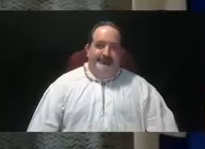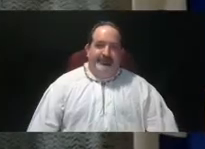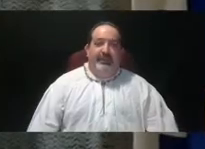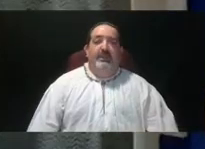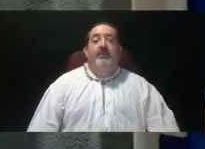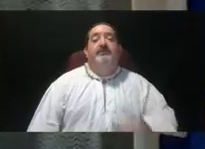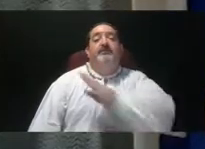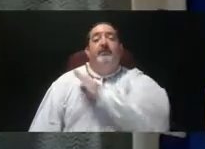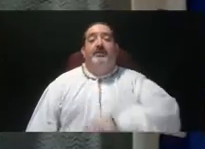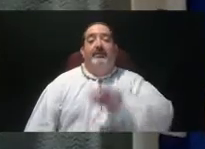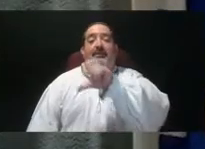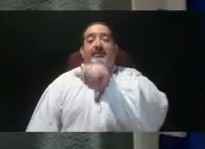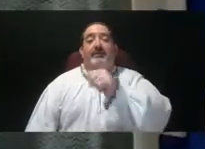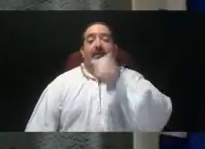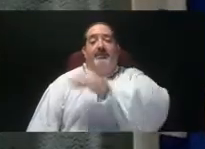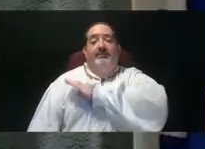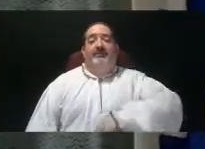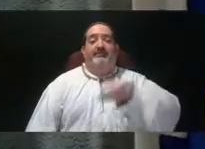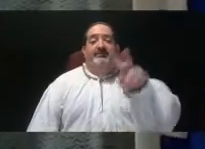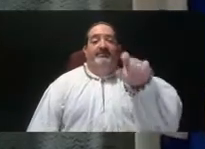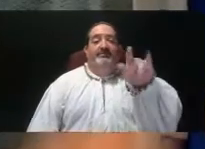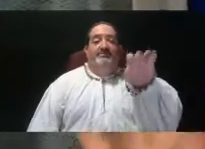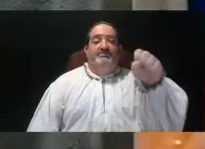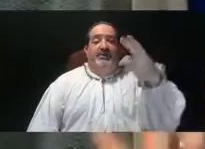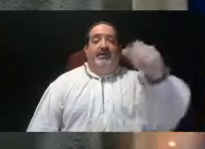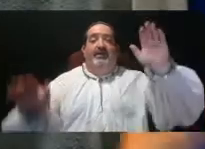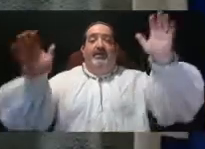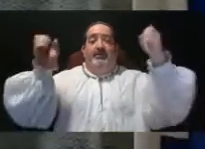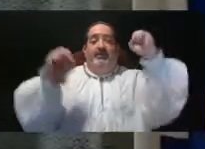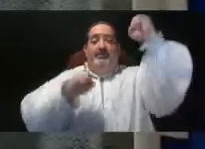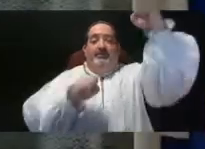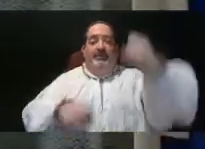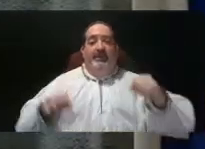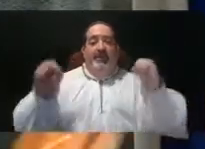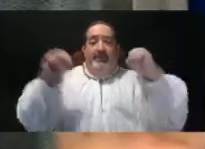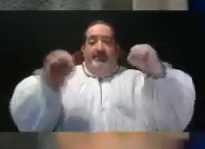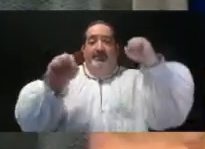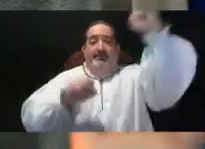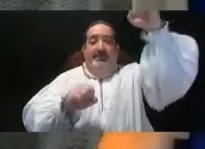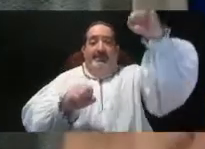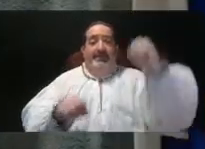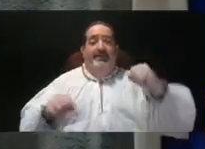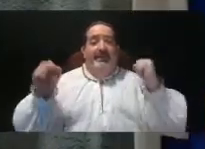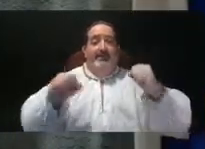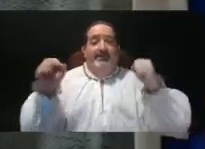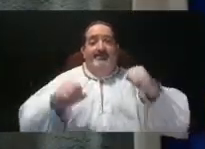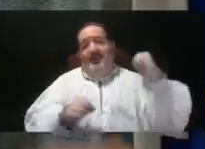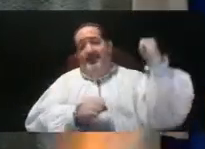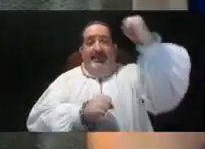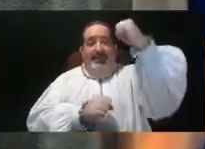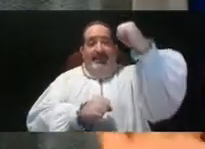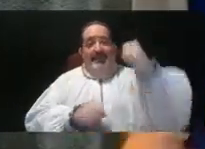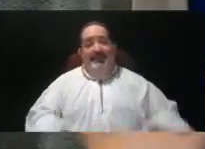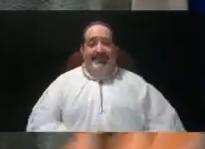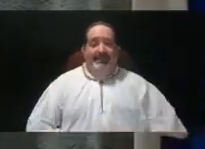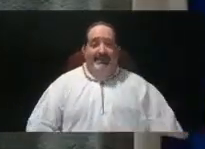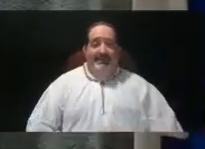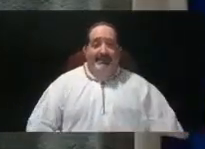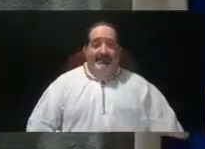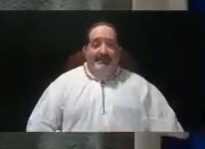For Baron Ilya and Baroness Vitasha, hip hip, hip hip, hip hip.